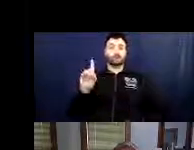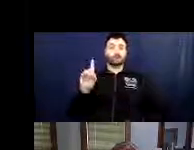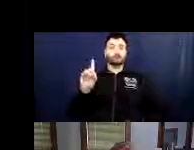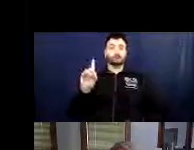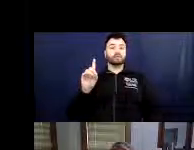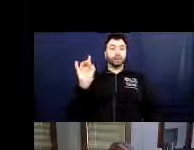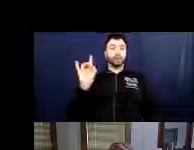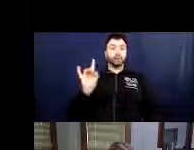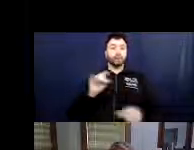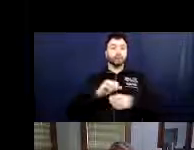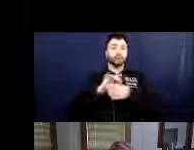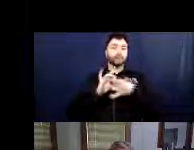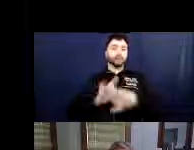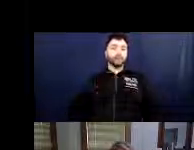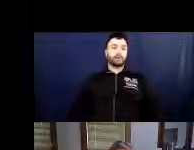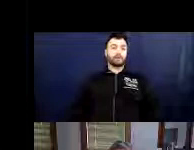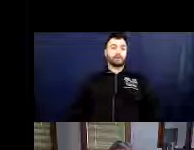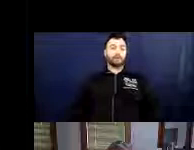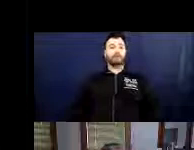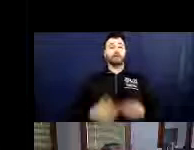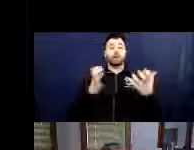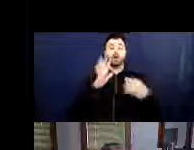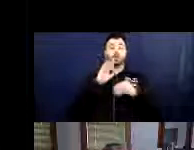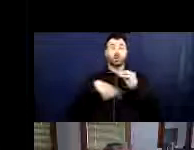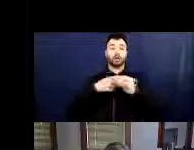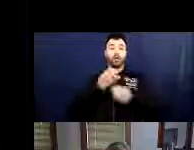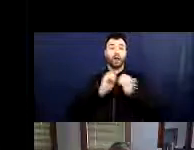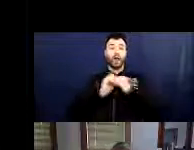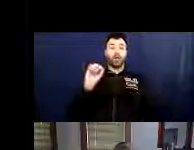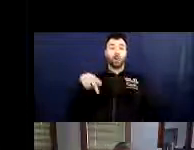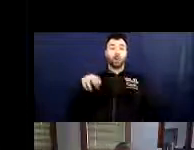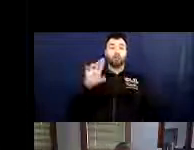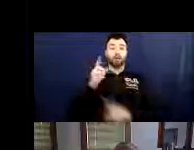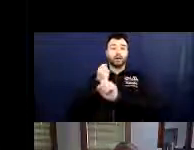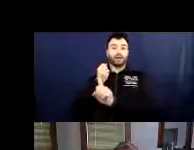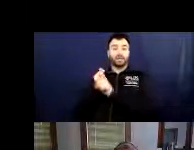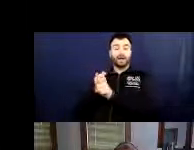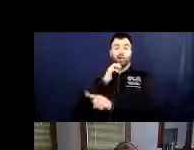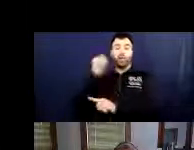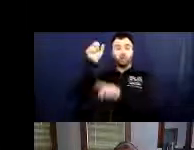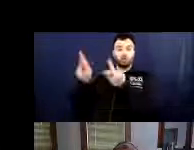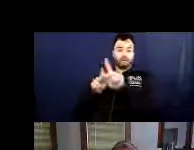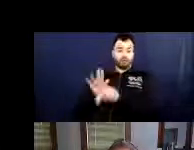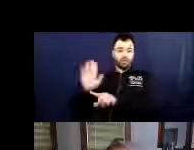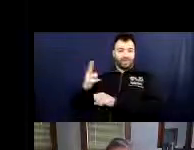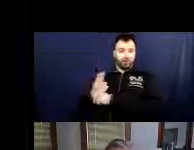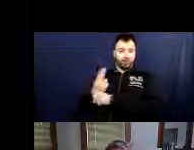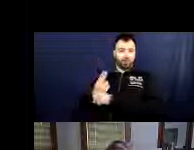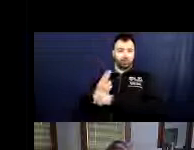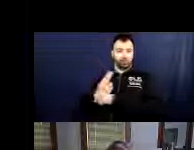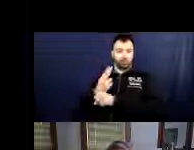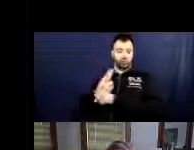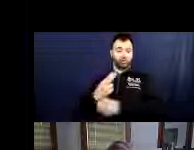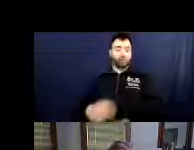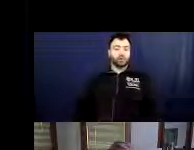want to talk specifically about its impact on older people and their substance use, and answer the question, at